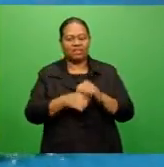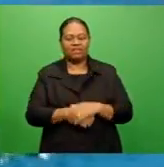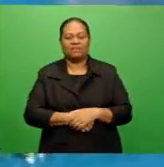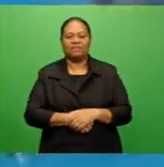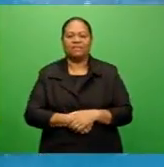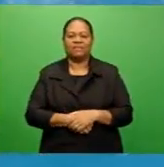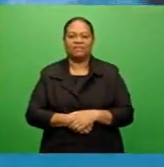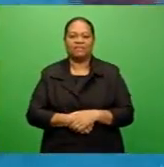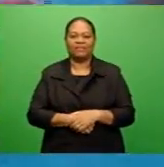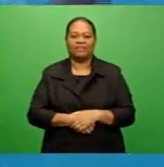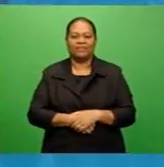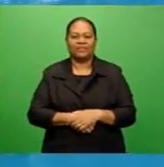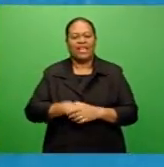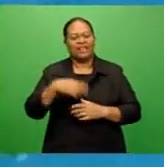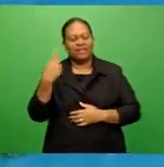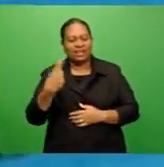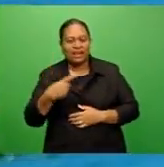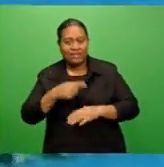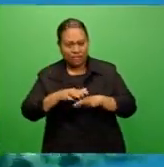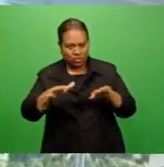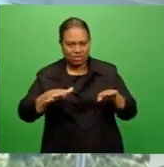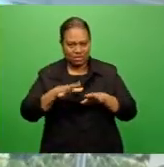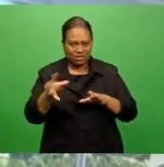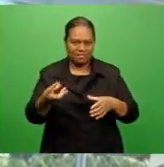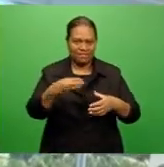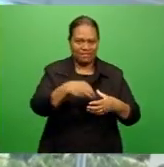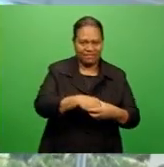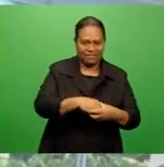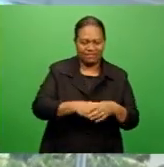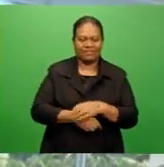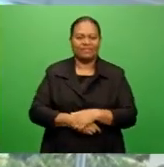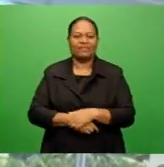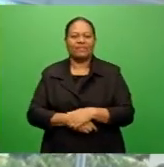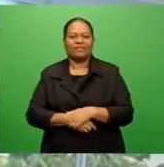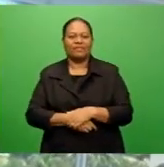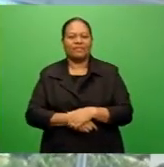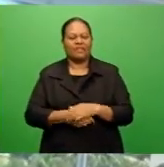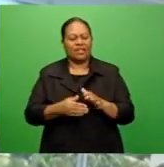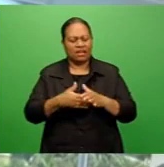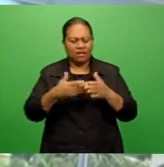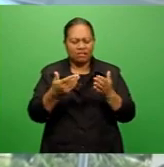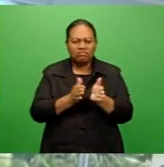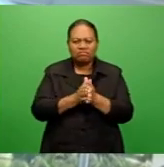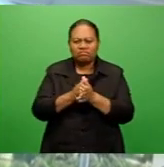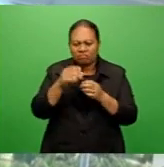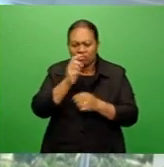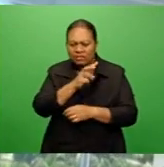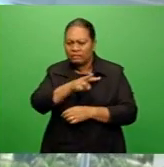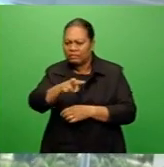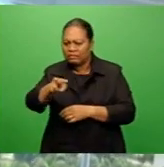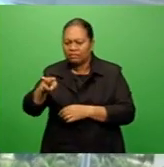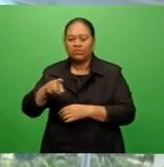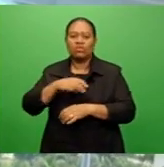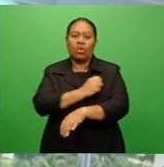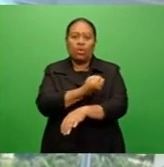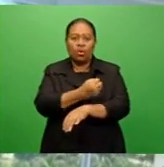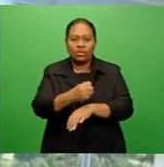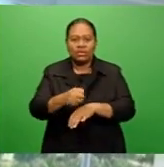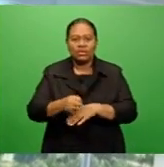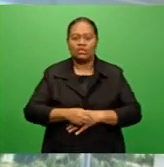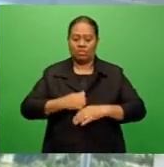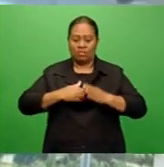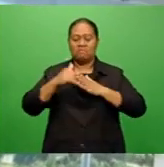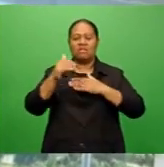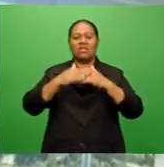we have about 11 swimmers that have done that, but we're also looking for Oceania, it's also the build-up